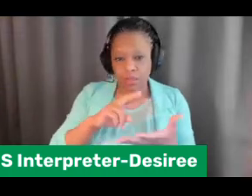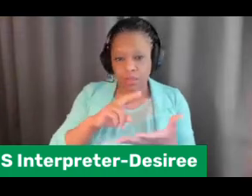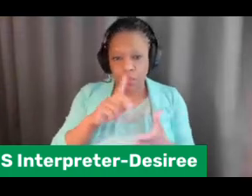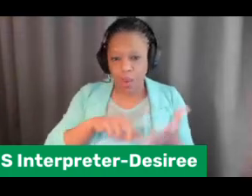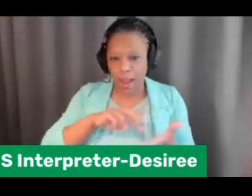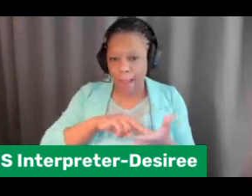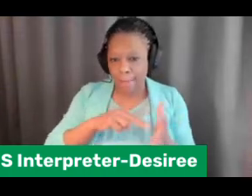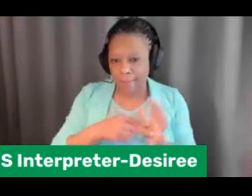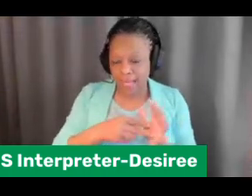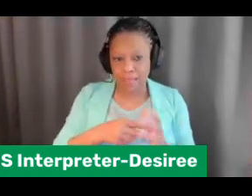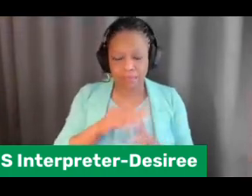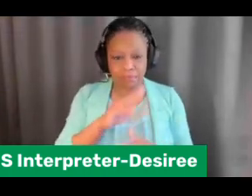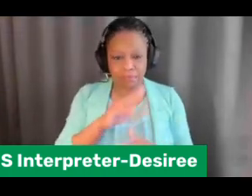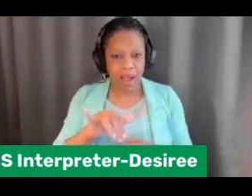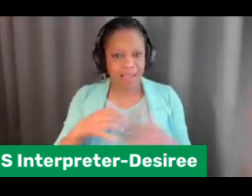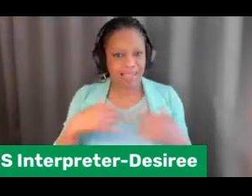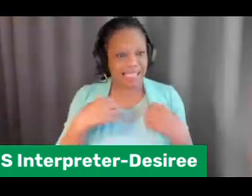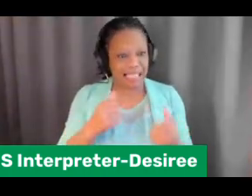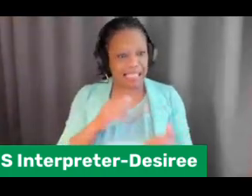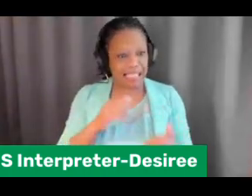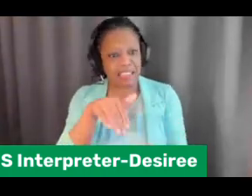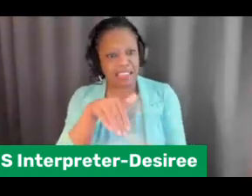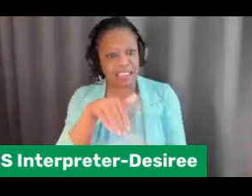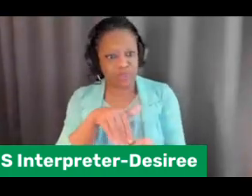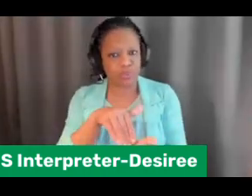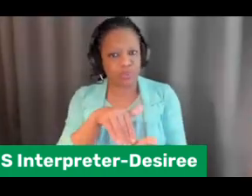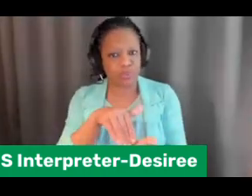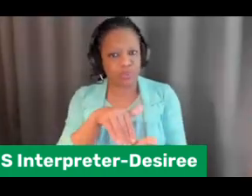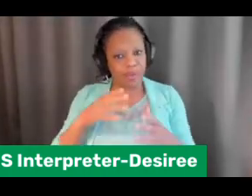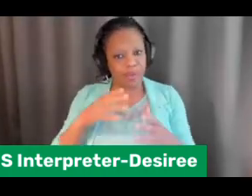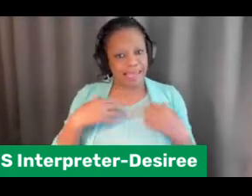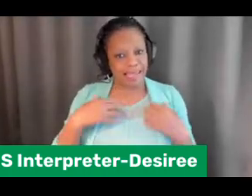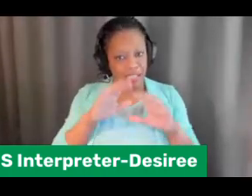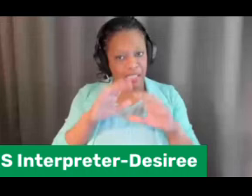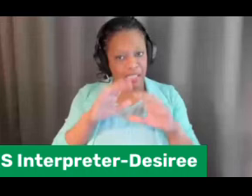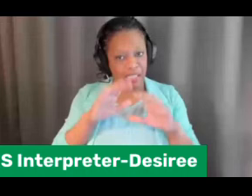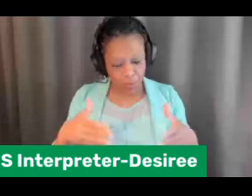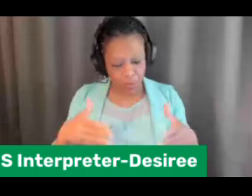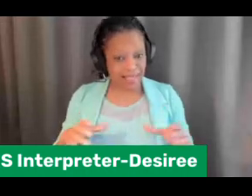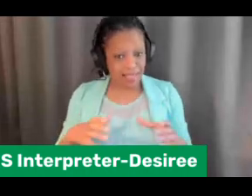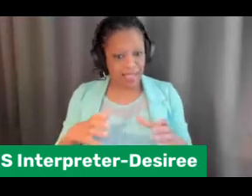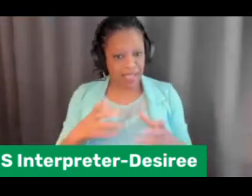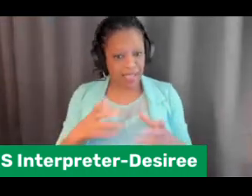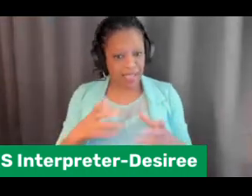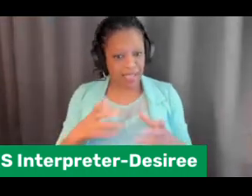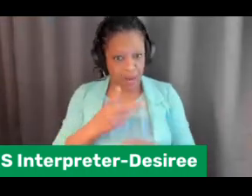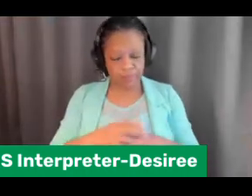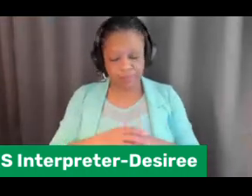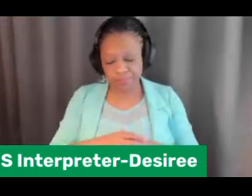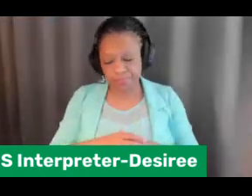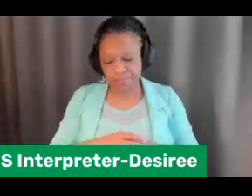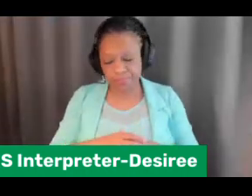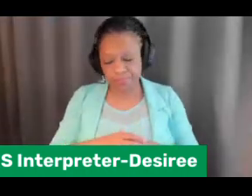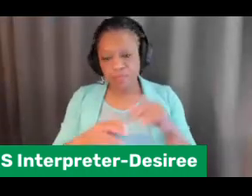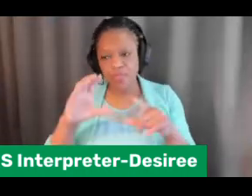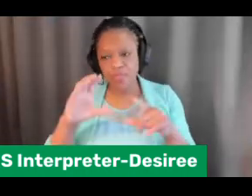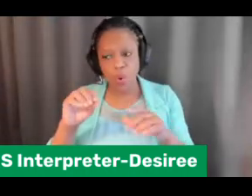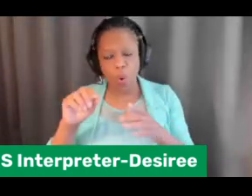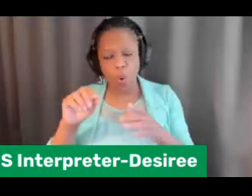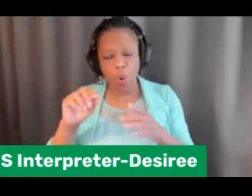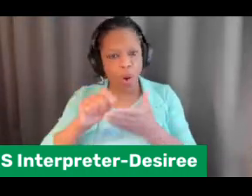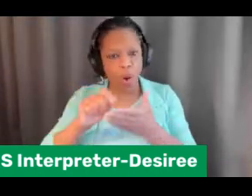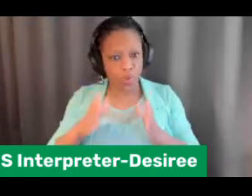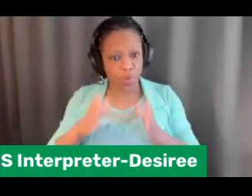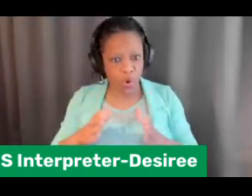And for me, and I also want to just lift up the co-author of this study that helped produce this. And you can